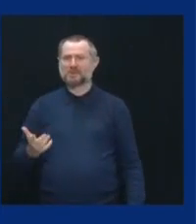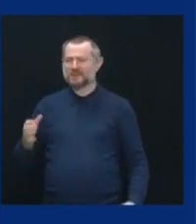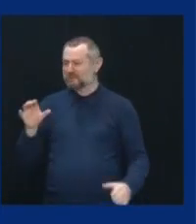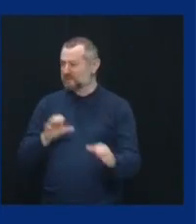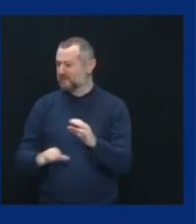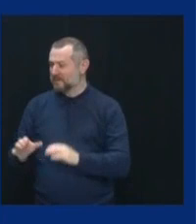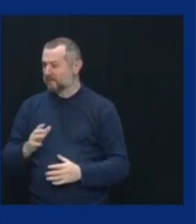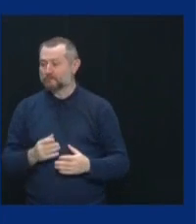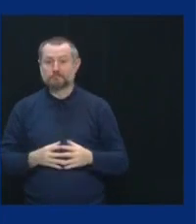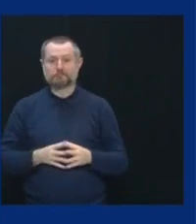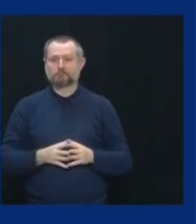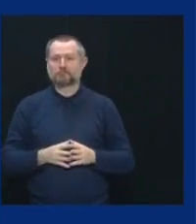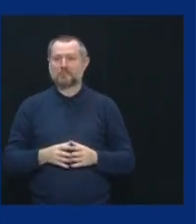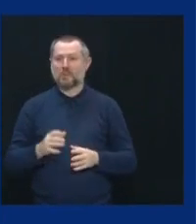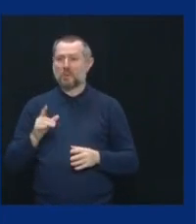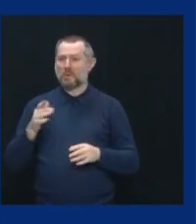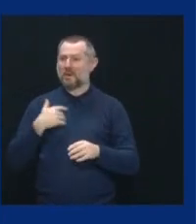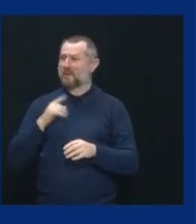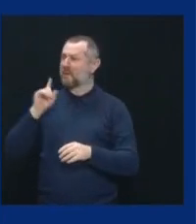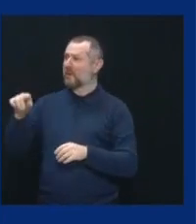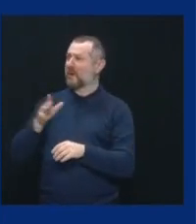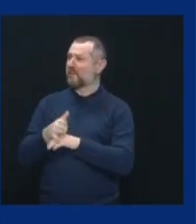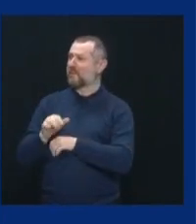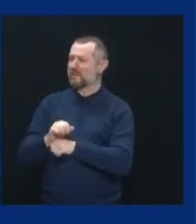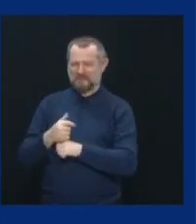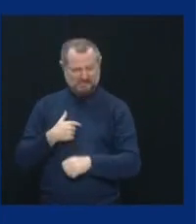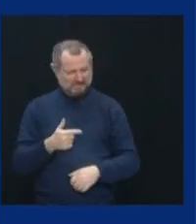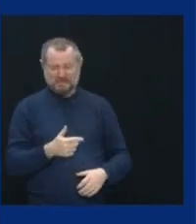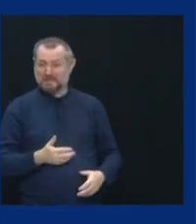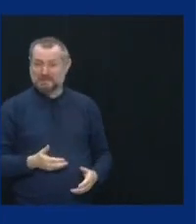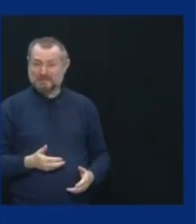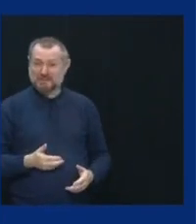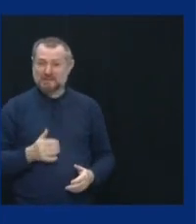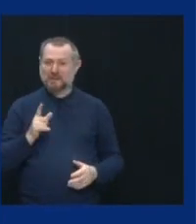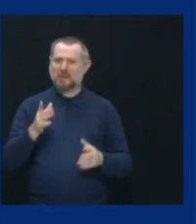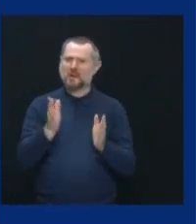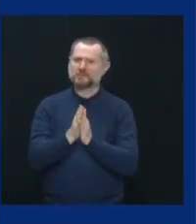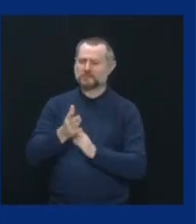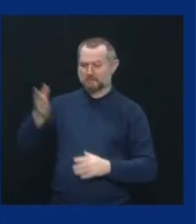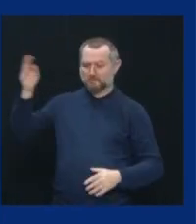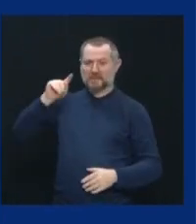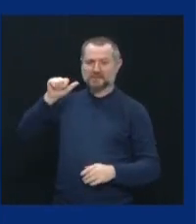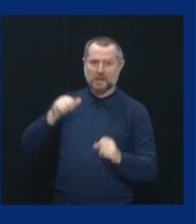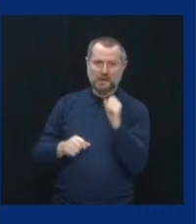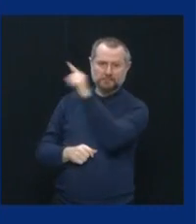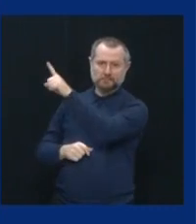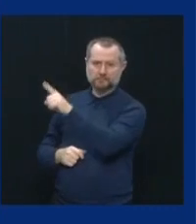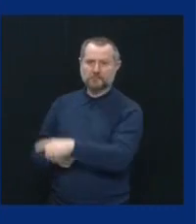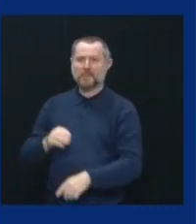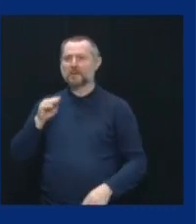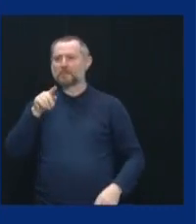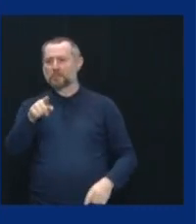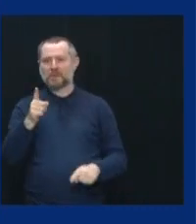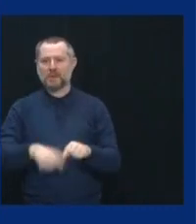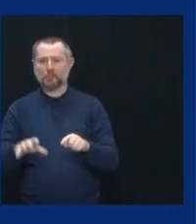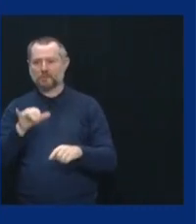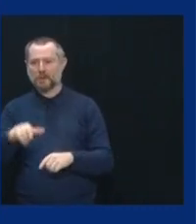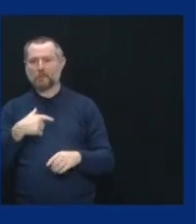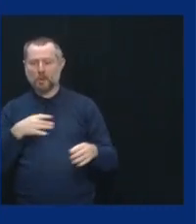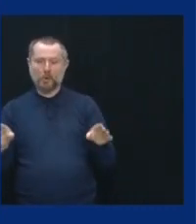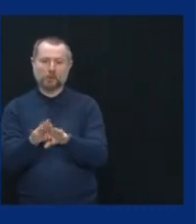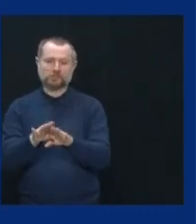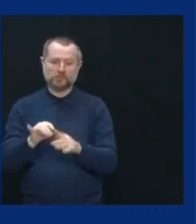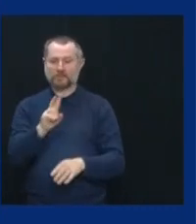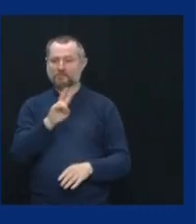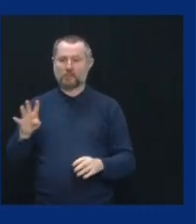and then I go to work. But you should ask the MTA. because they say you can't, and that's why they closed the station